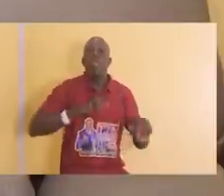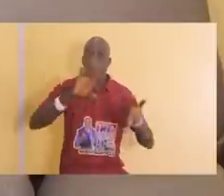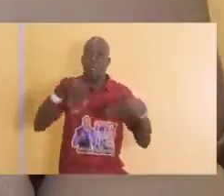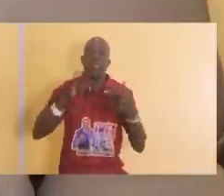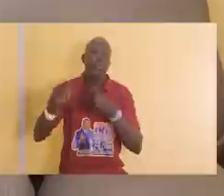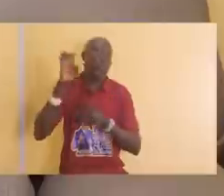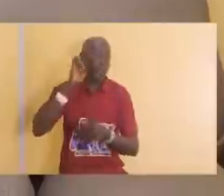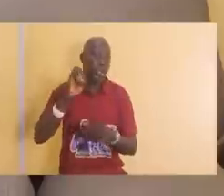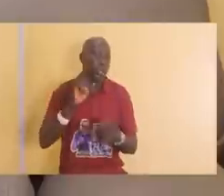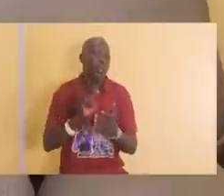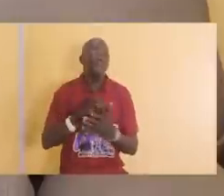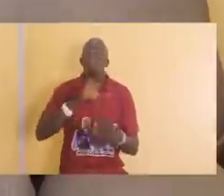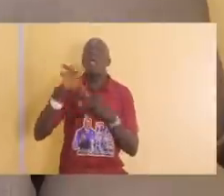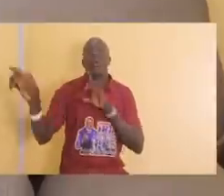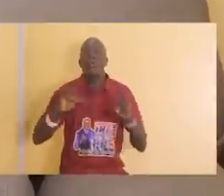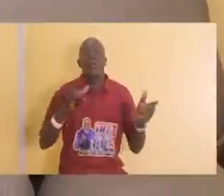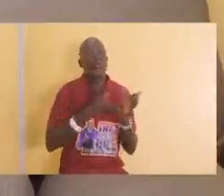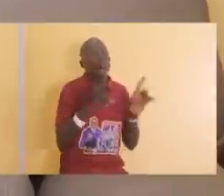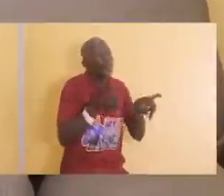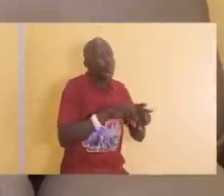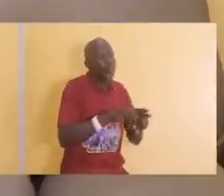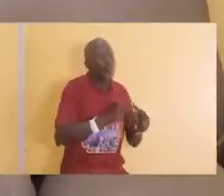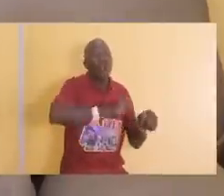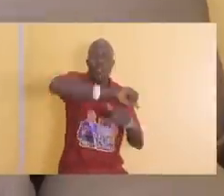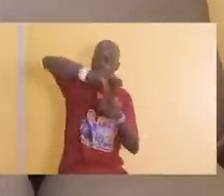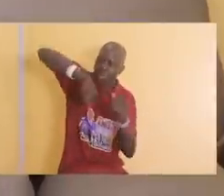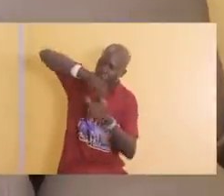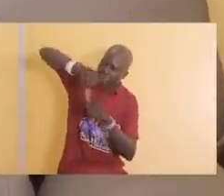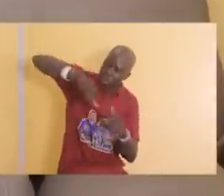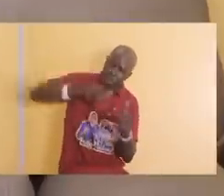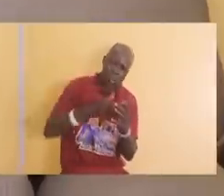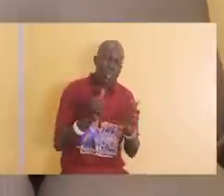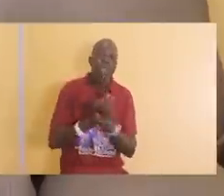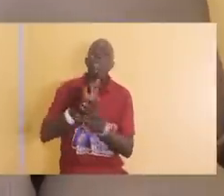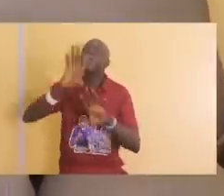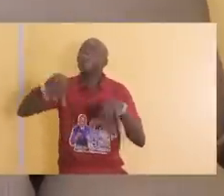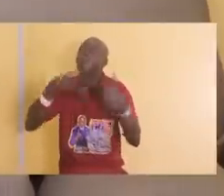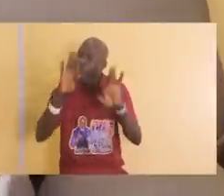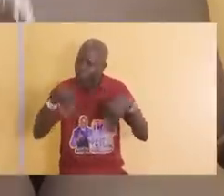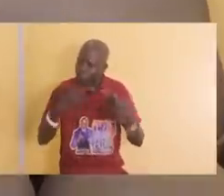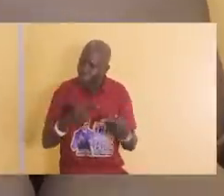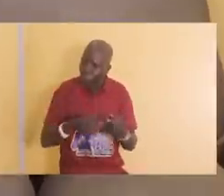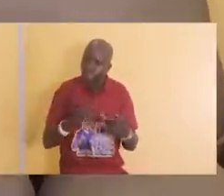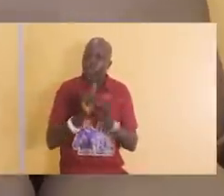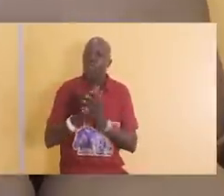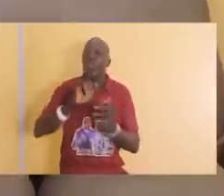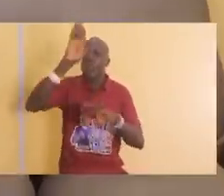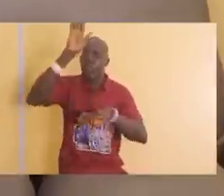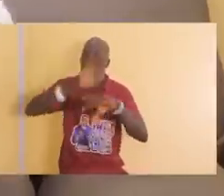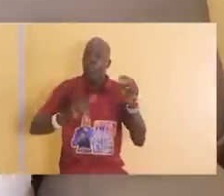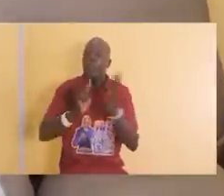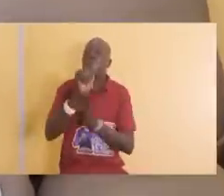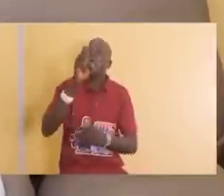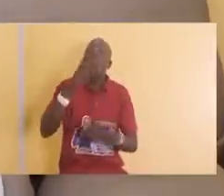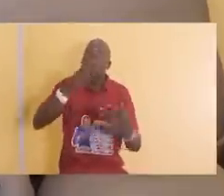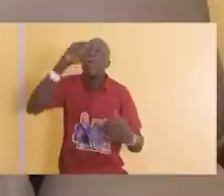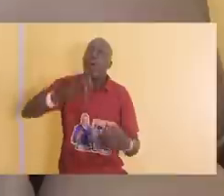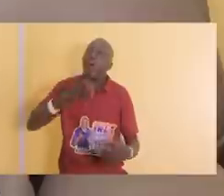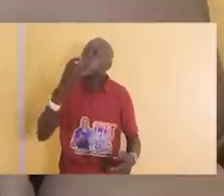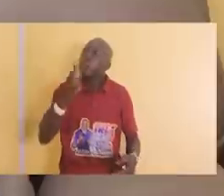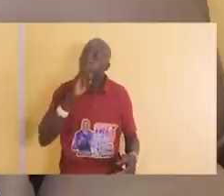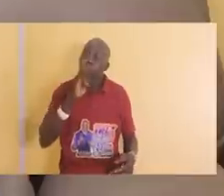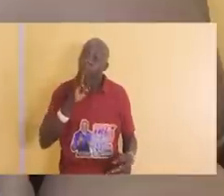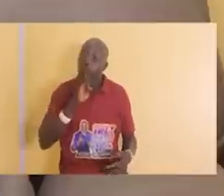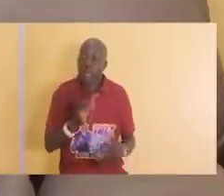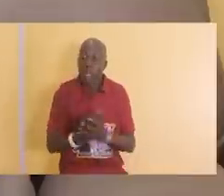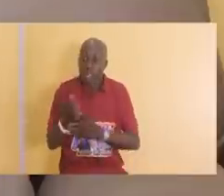gave to me. That will do so. This all. Me offer. Who gave to you. That has to look